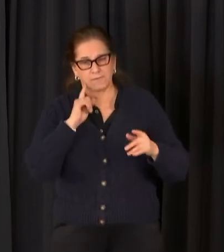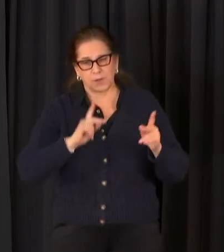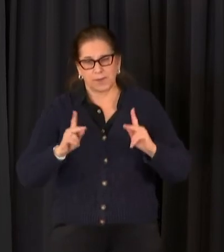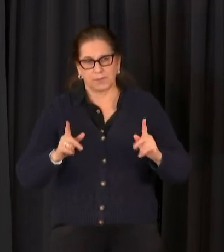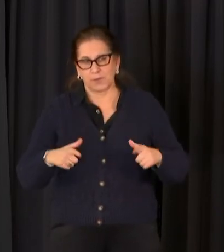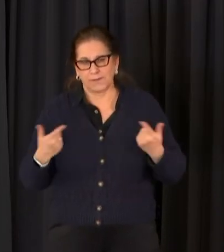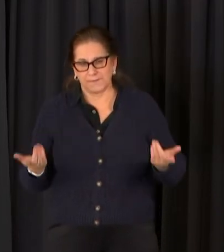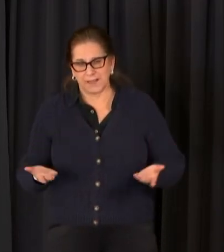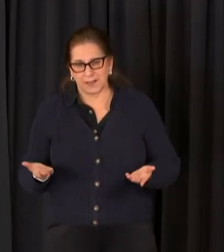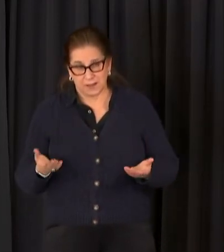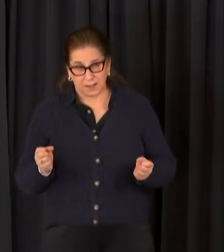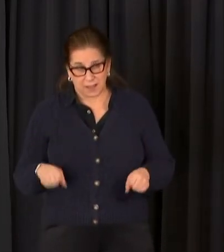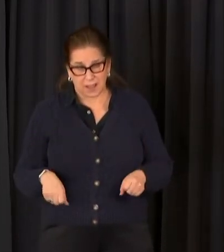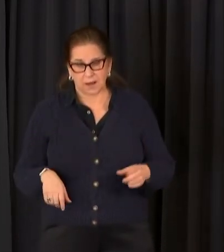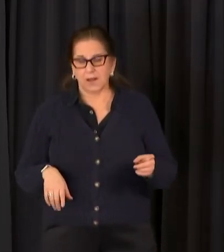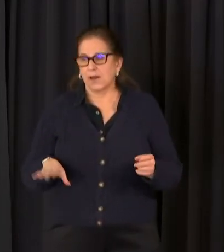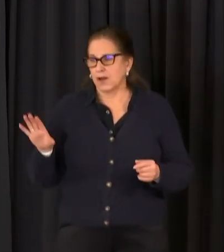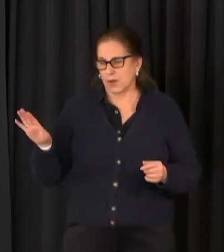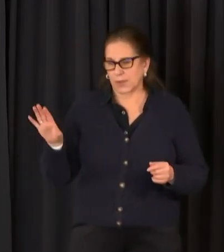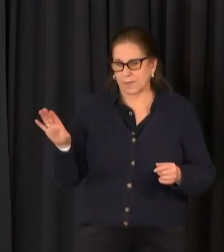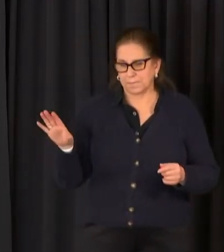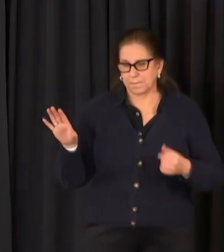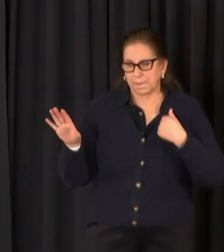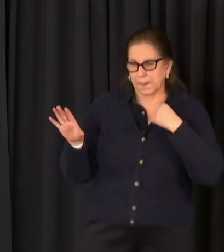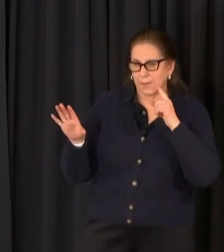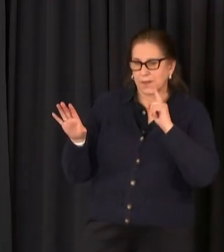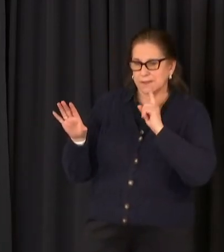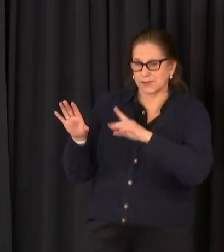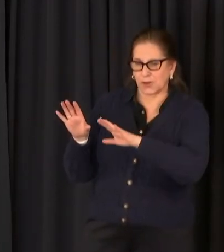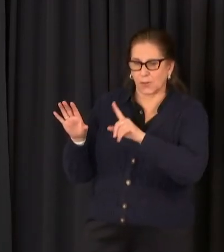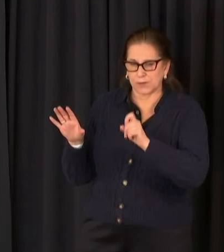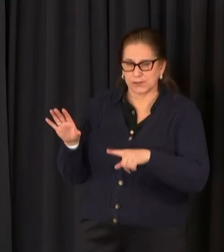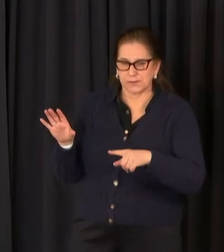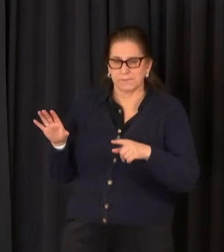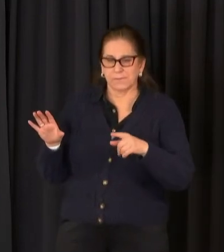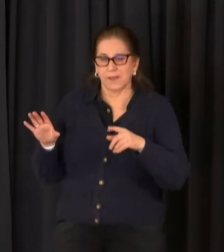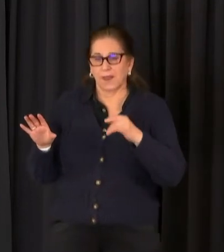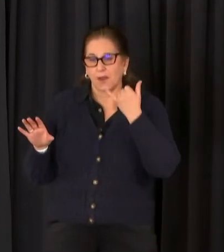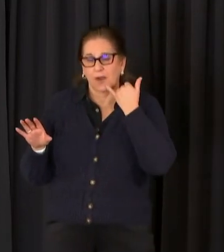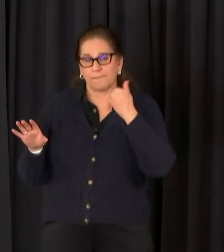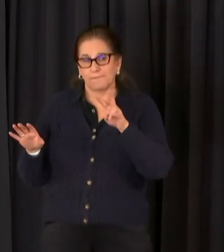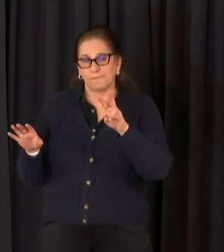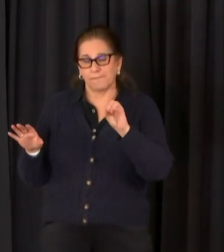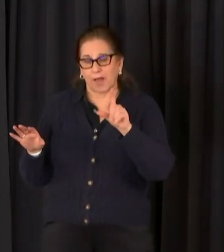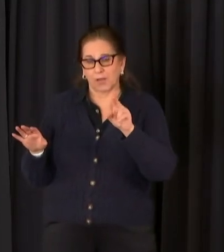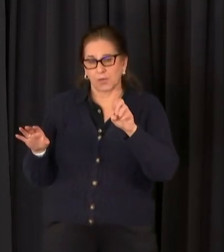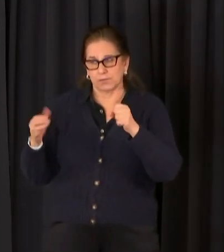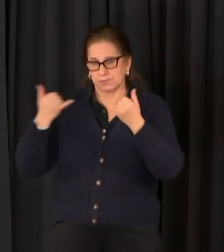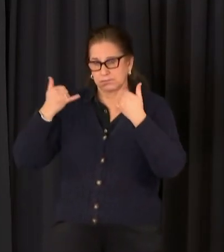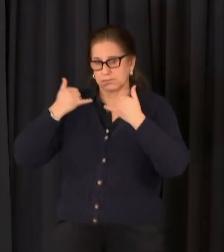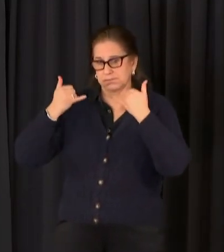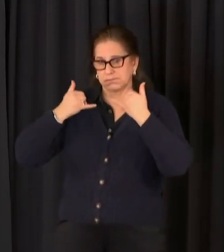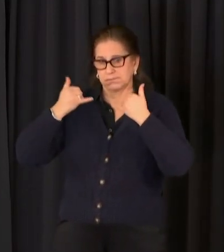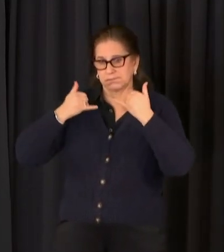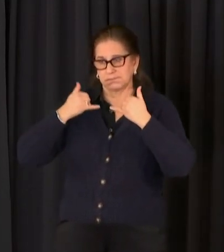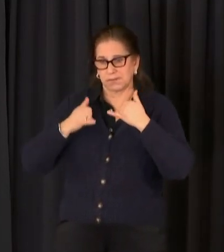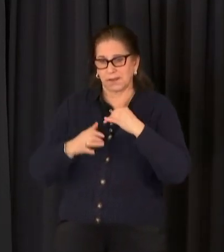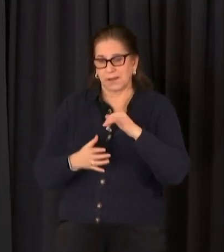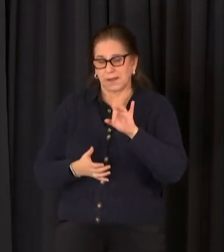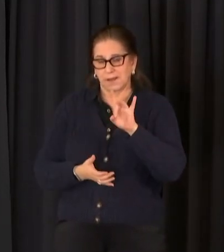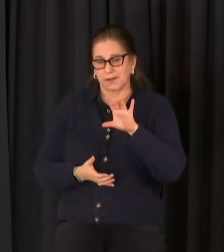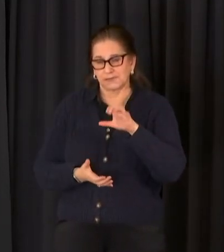I anticipated this question, to look at what our call volume is. And we've received over 800,000 calls